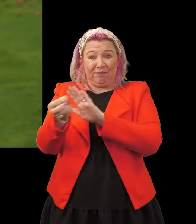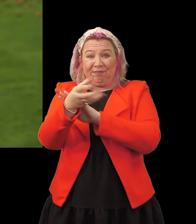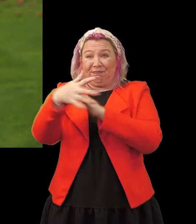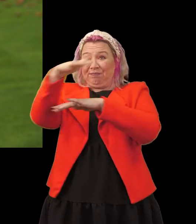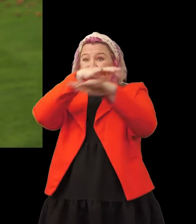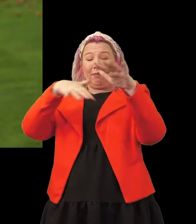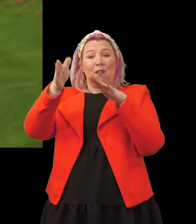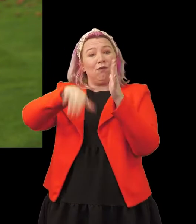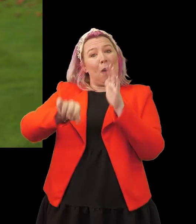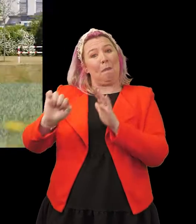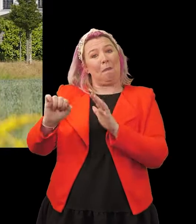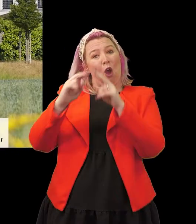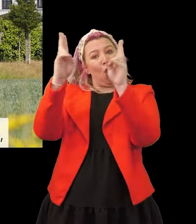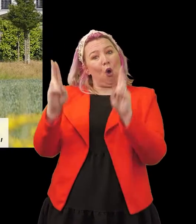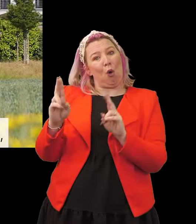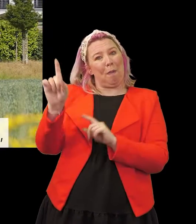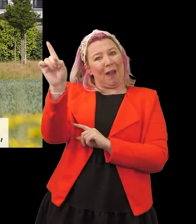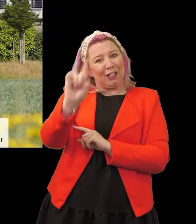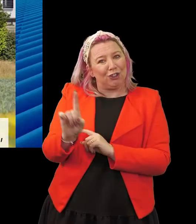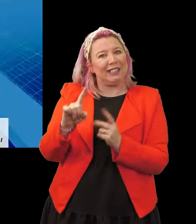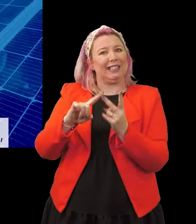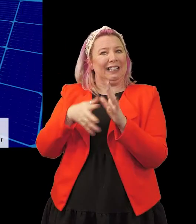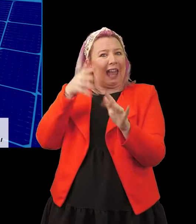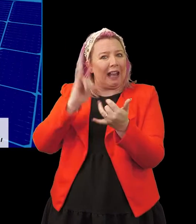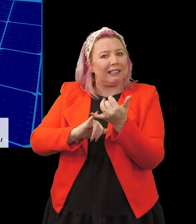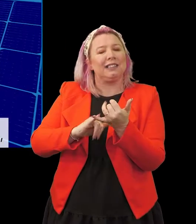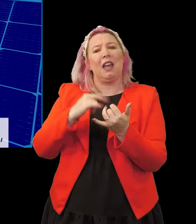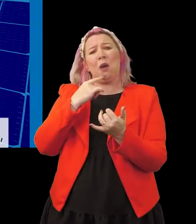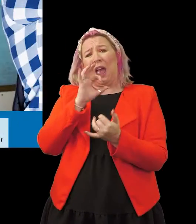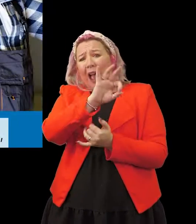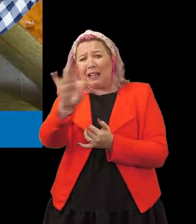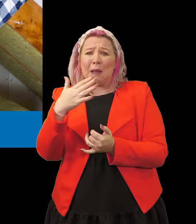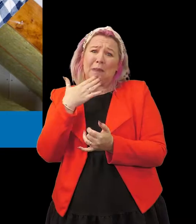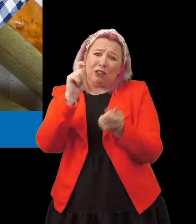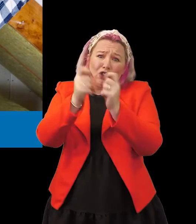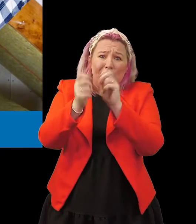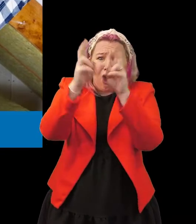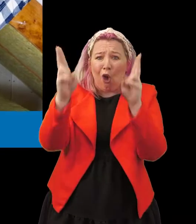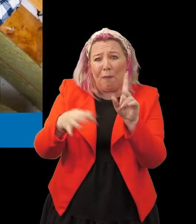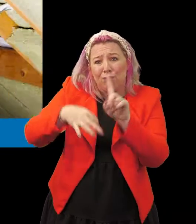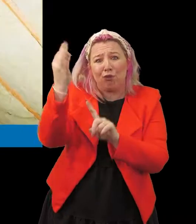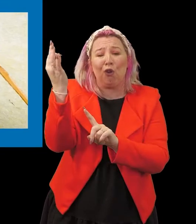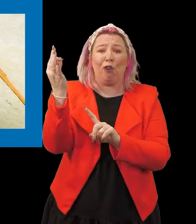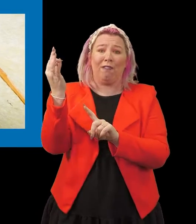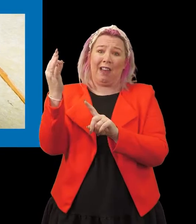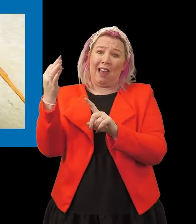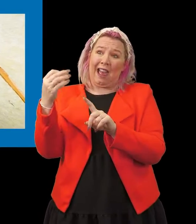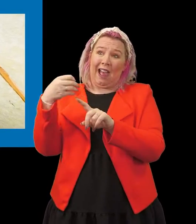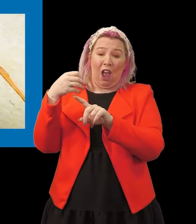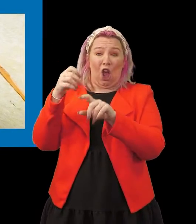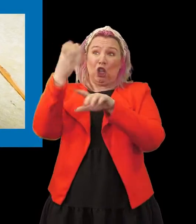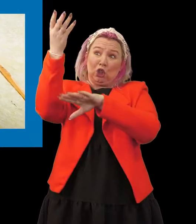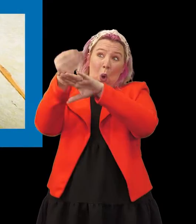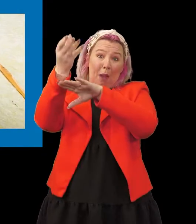electricity used to light and heat our homes. We're asking residents to make improvements by draft proofing, switching to low carbon systems and installing